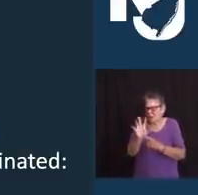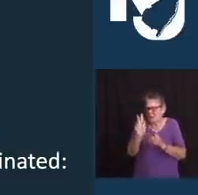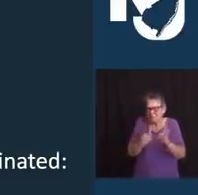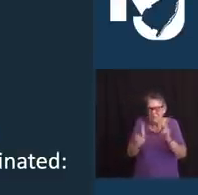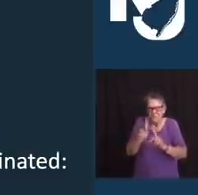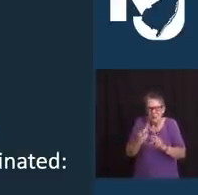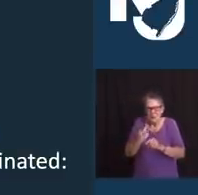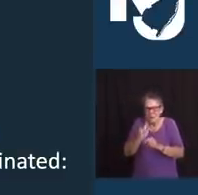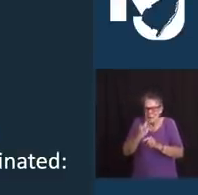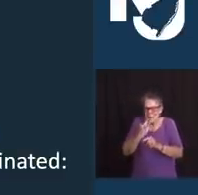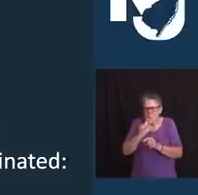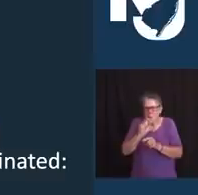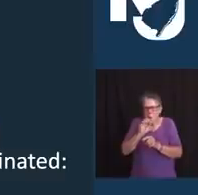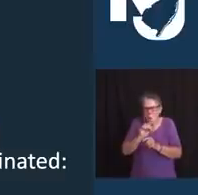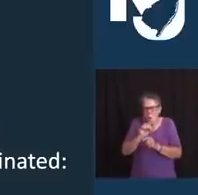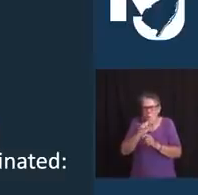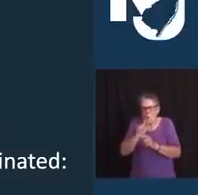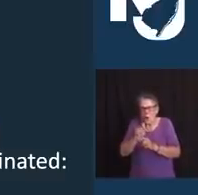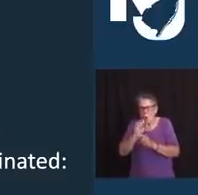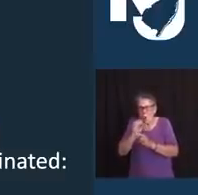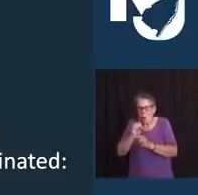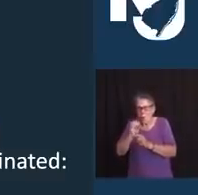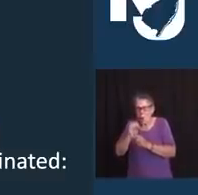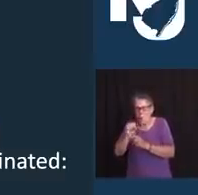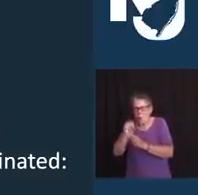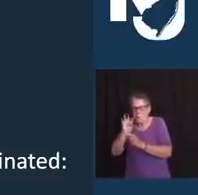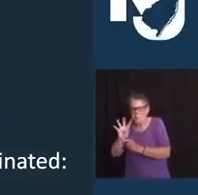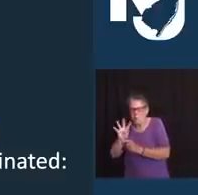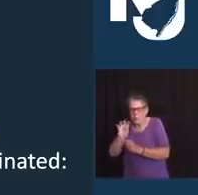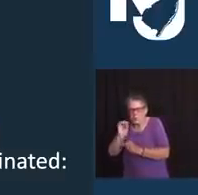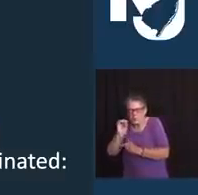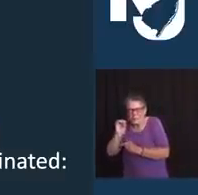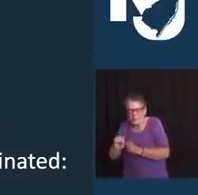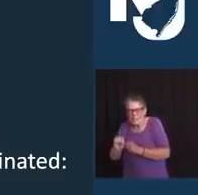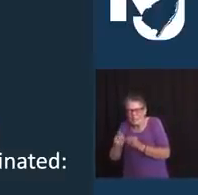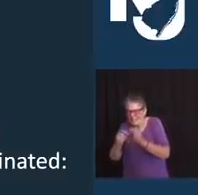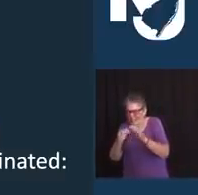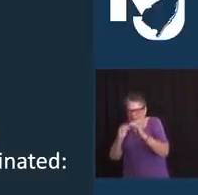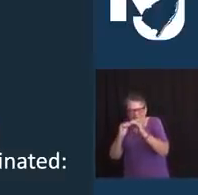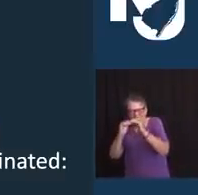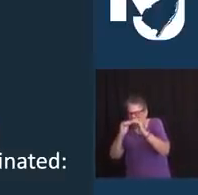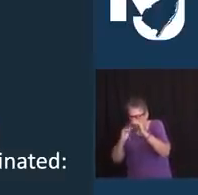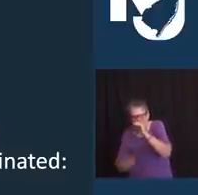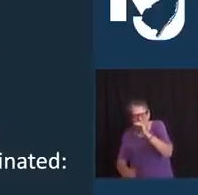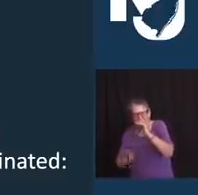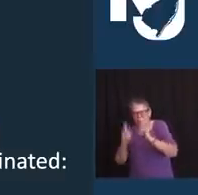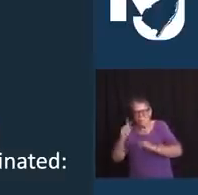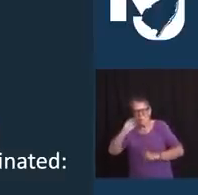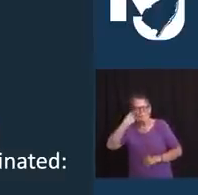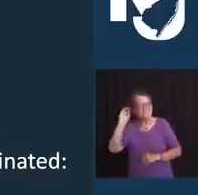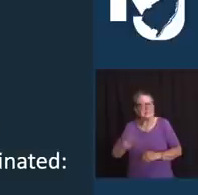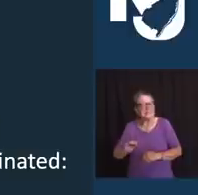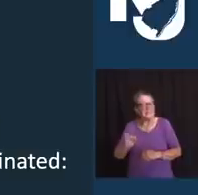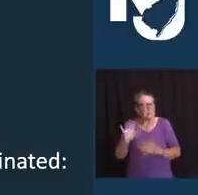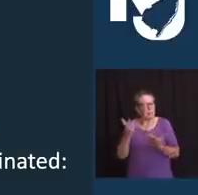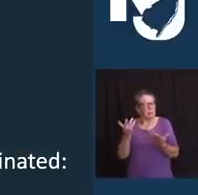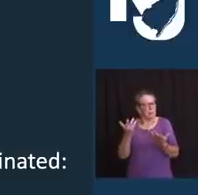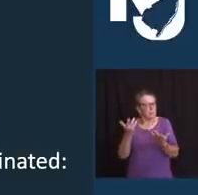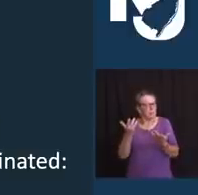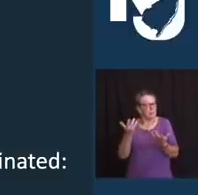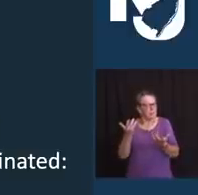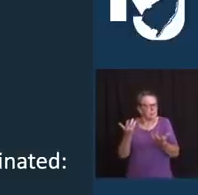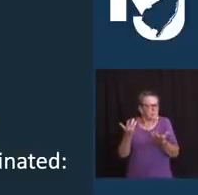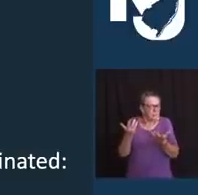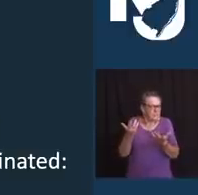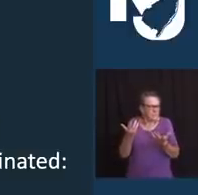0.001% of the fully vaccinated have passed due to COVID-related complications. Now, yes, we are